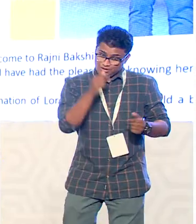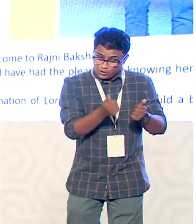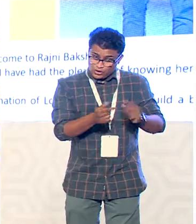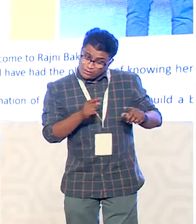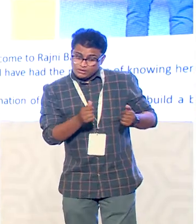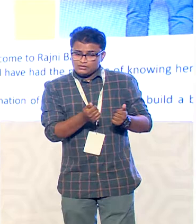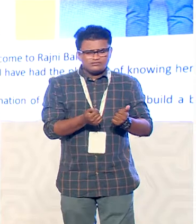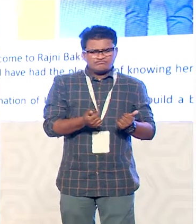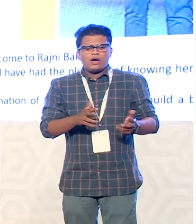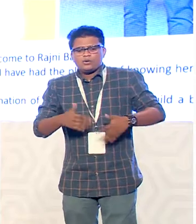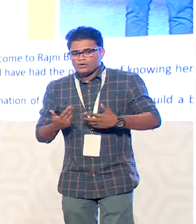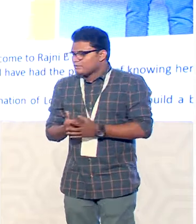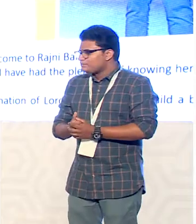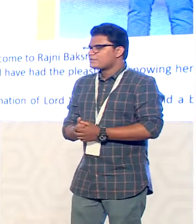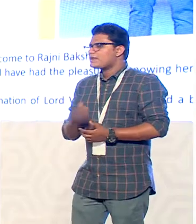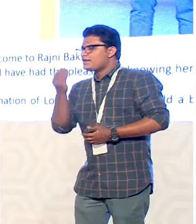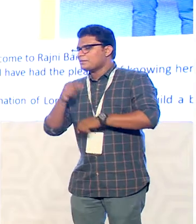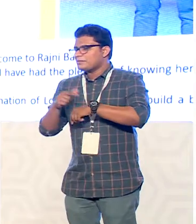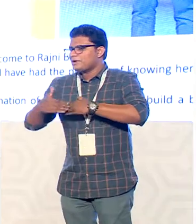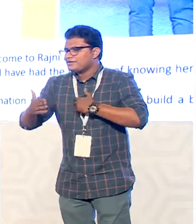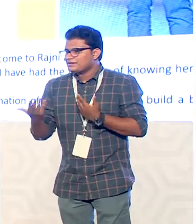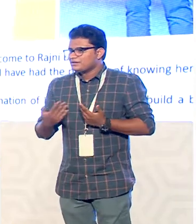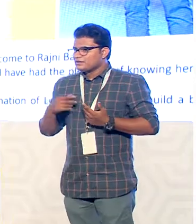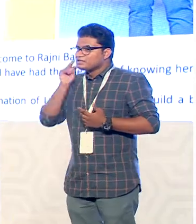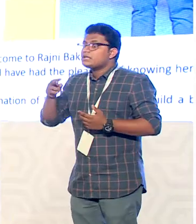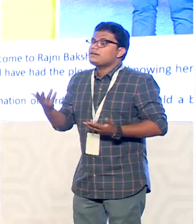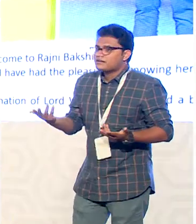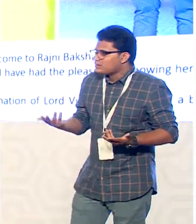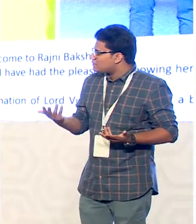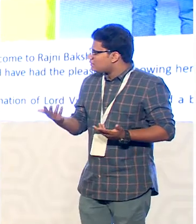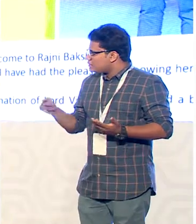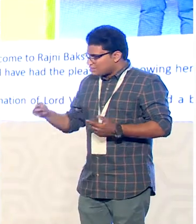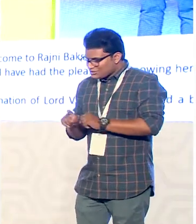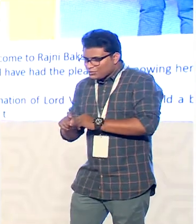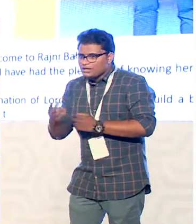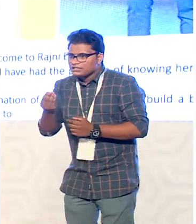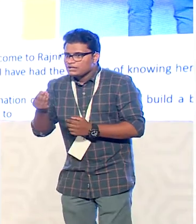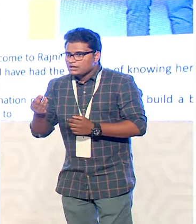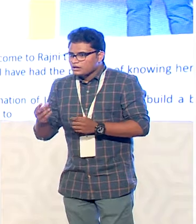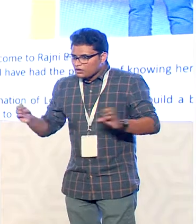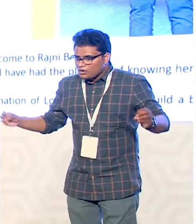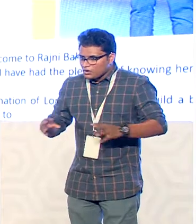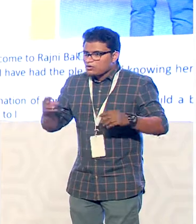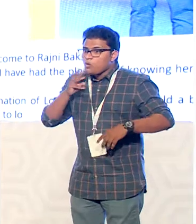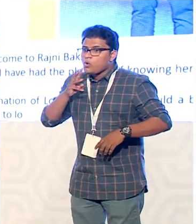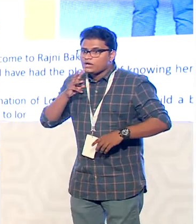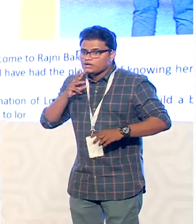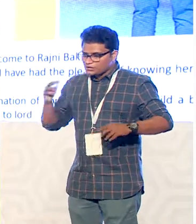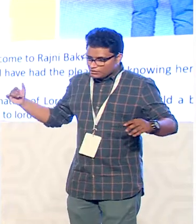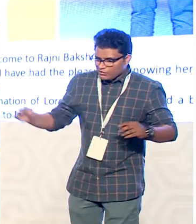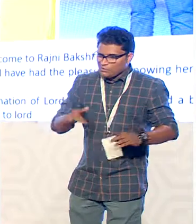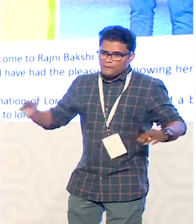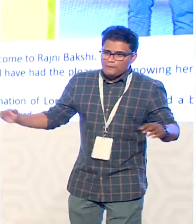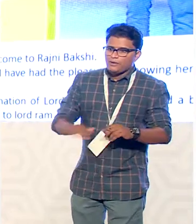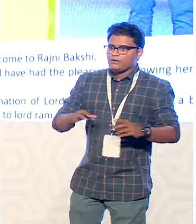counts." A few minutes later, what does he see? That these squirrels are rushing into the water, because remember, they are by the